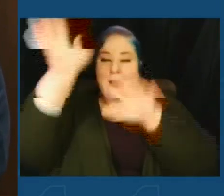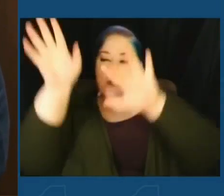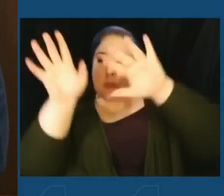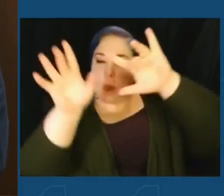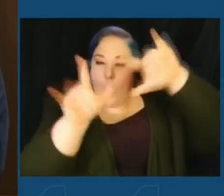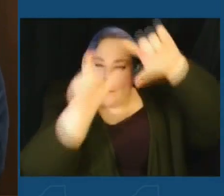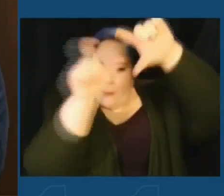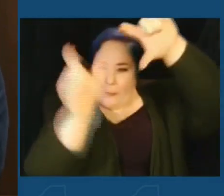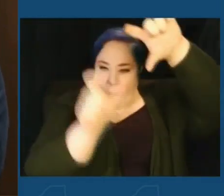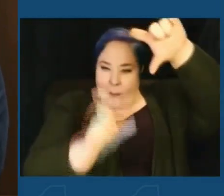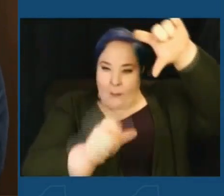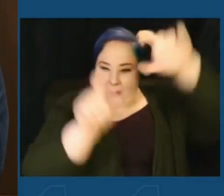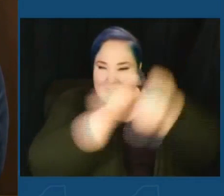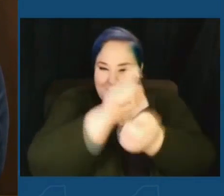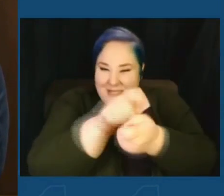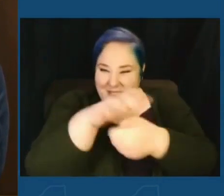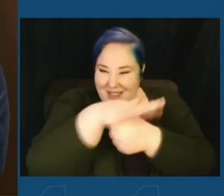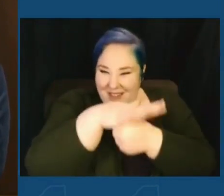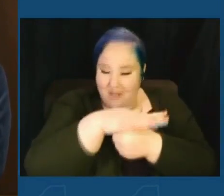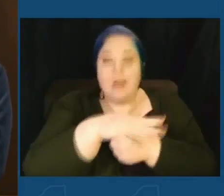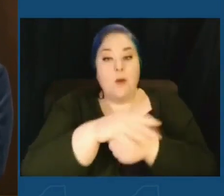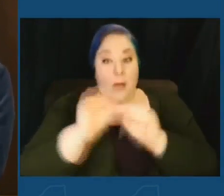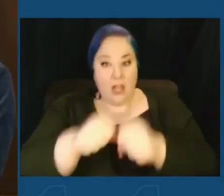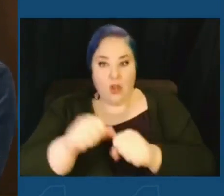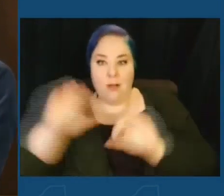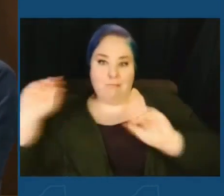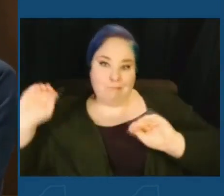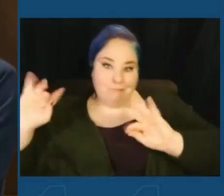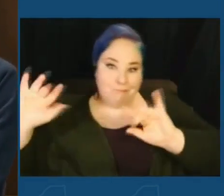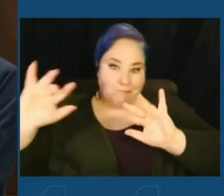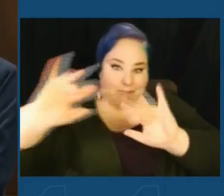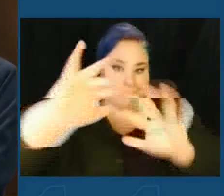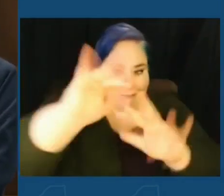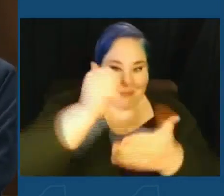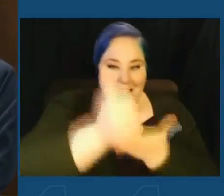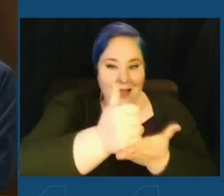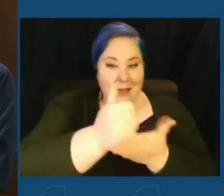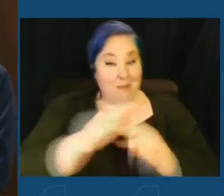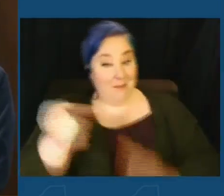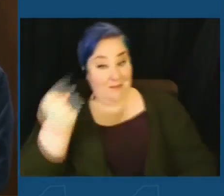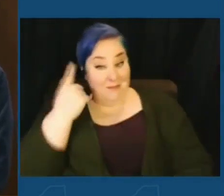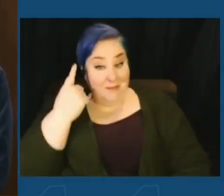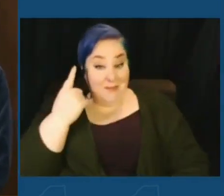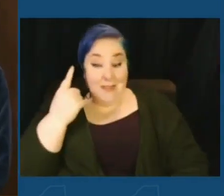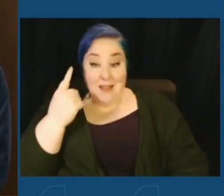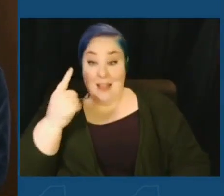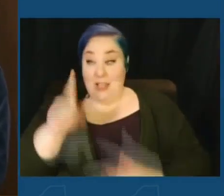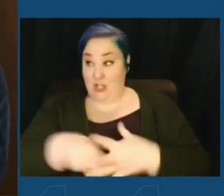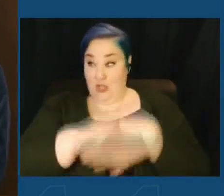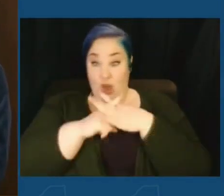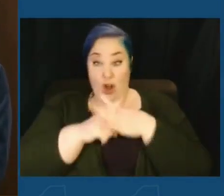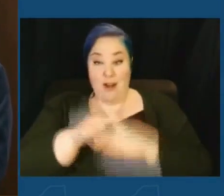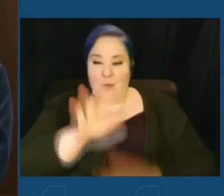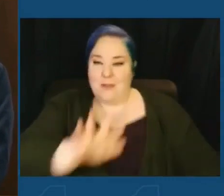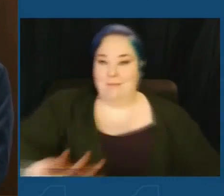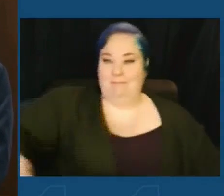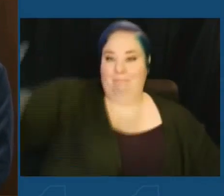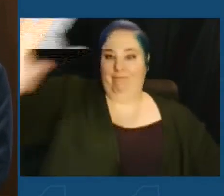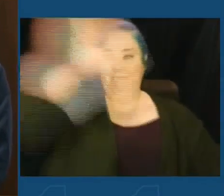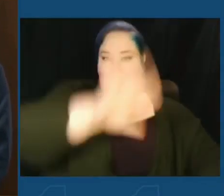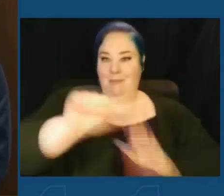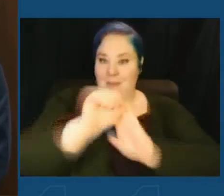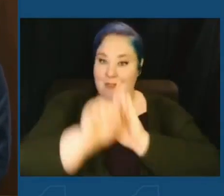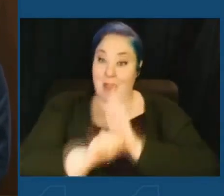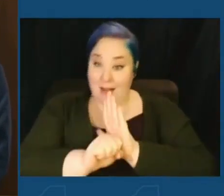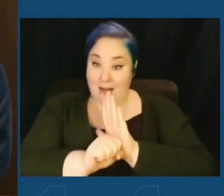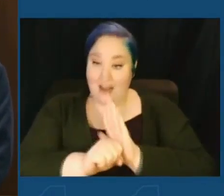geographic area, it's easier to throw in a lot of resources. But when this first started, this was declared to be a statewide event. And obviously, it's